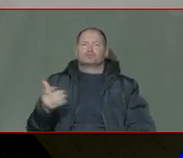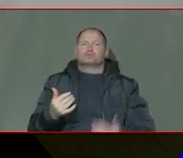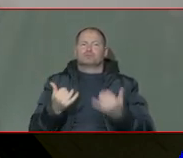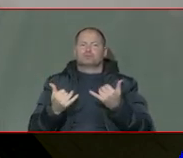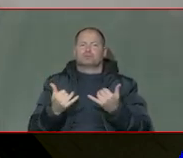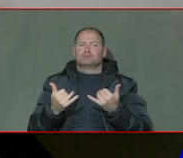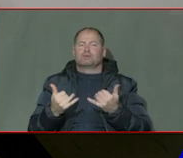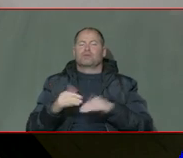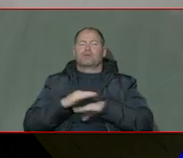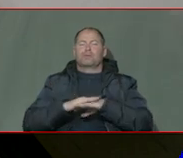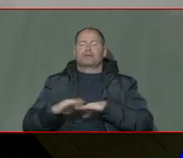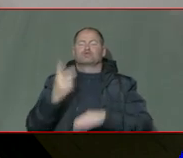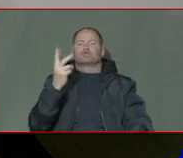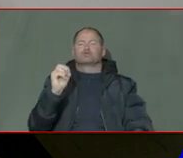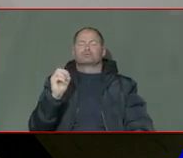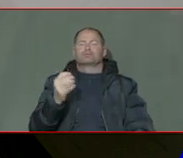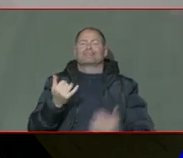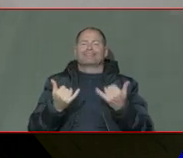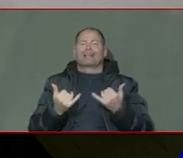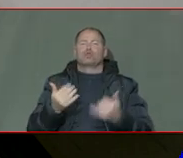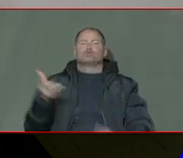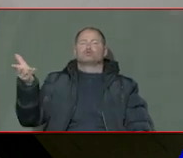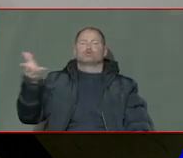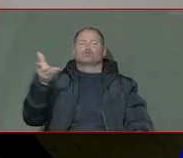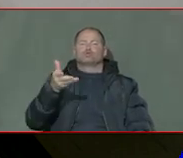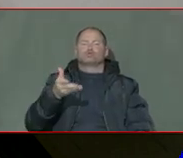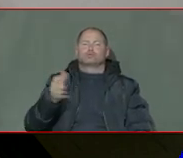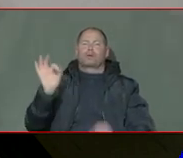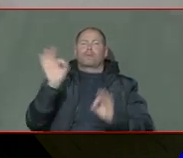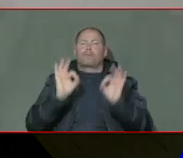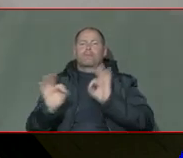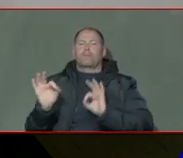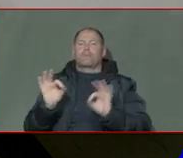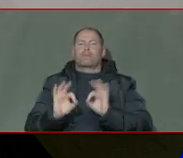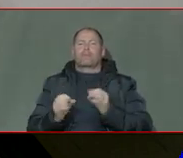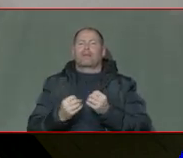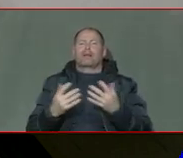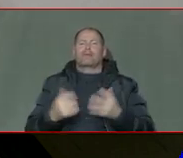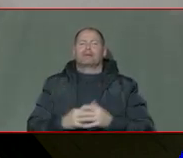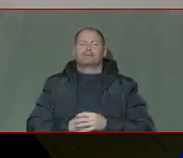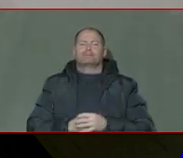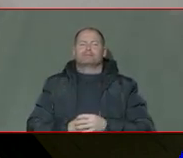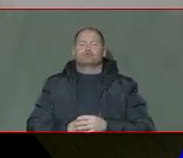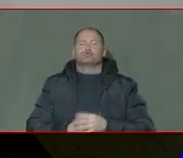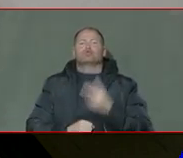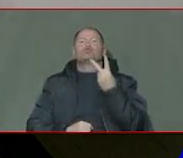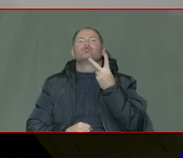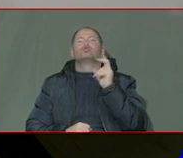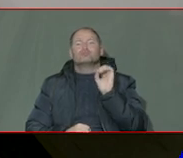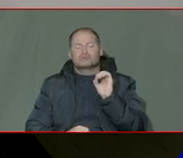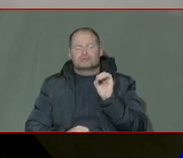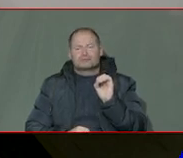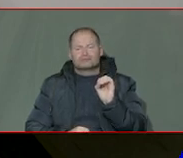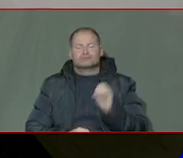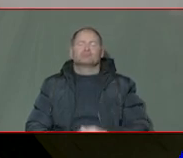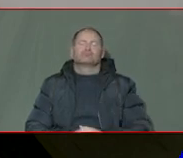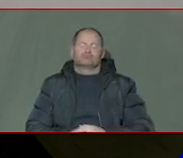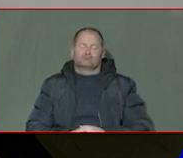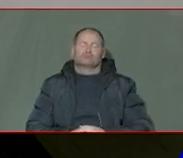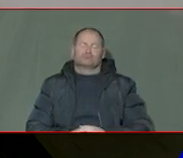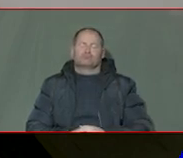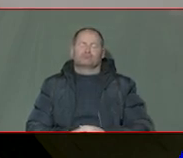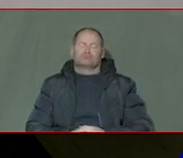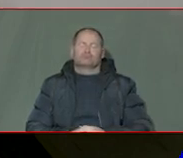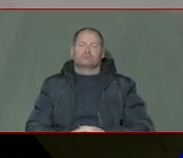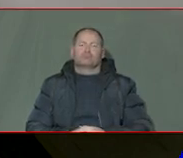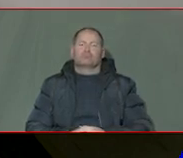nitrogenous bases. How many sugar molecules will be there? There will still be 20. But you will know how to